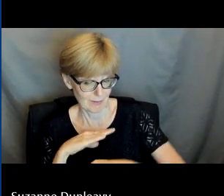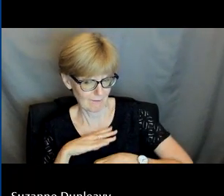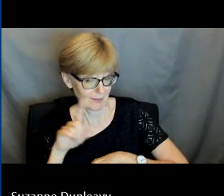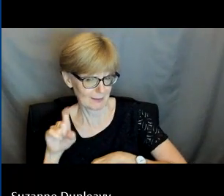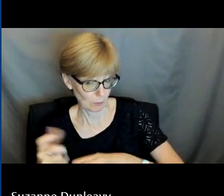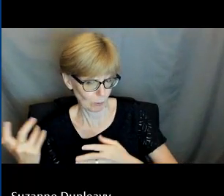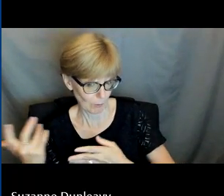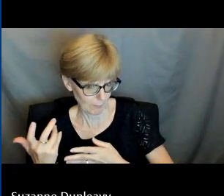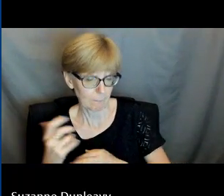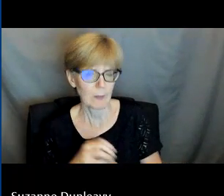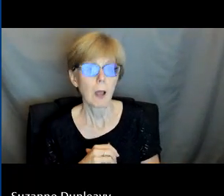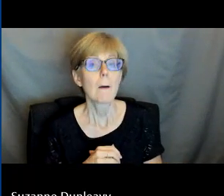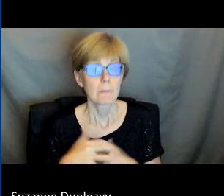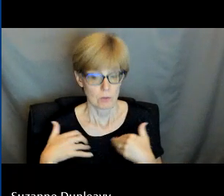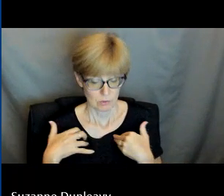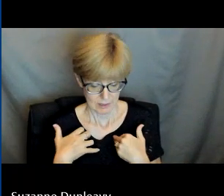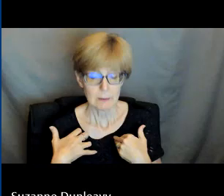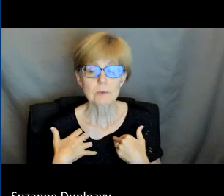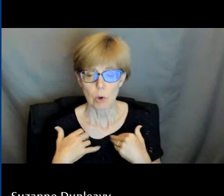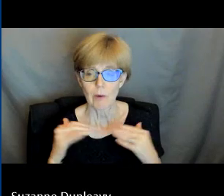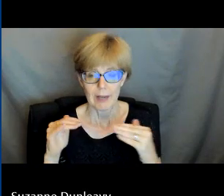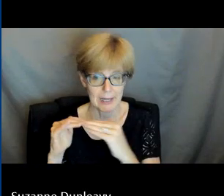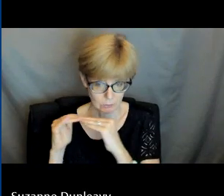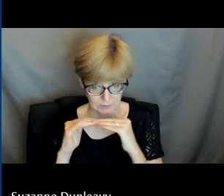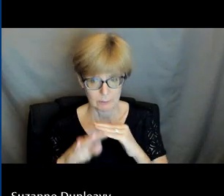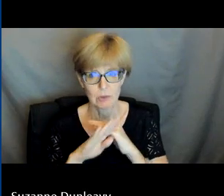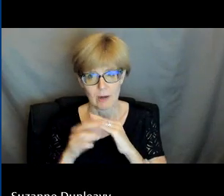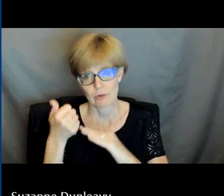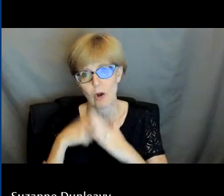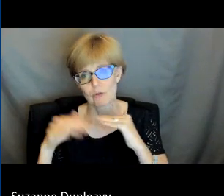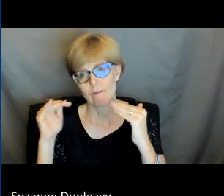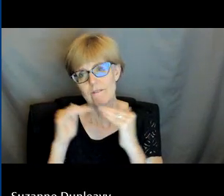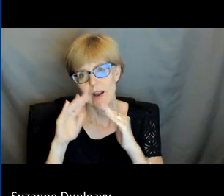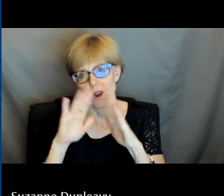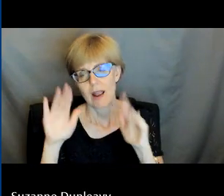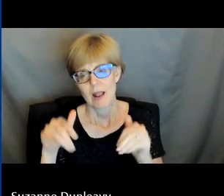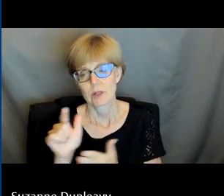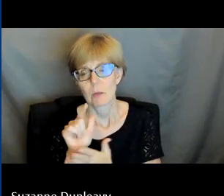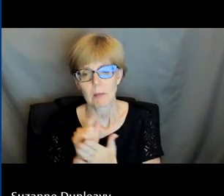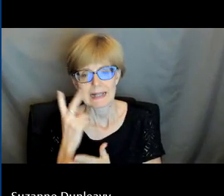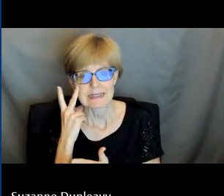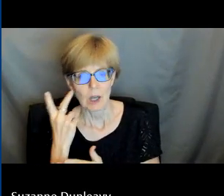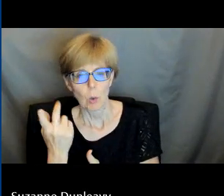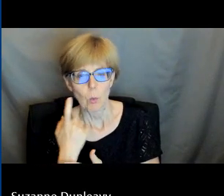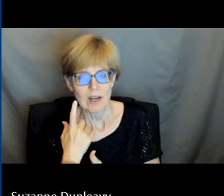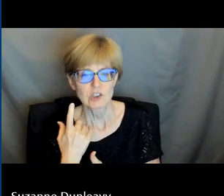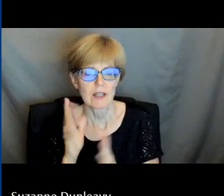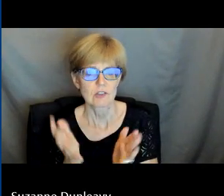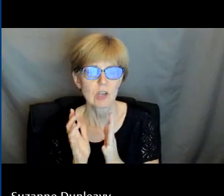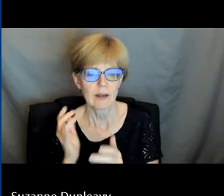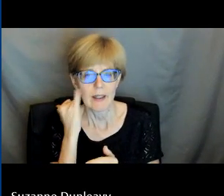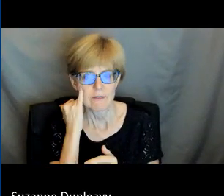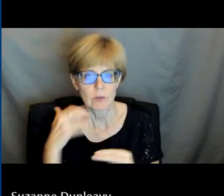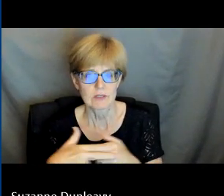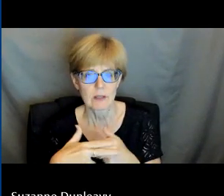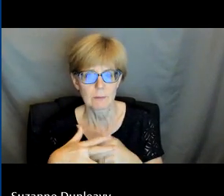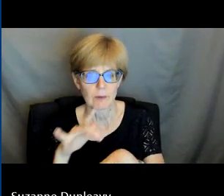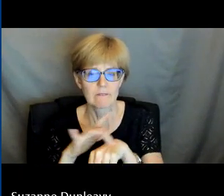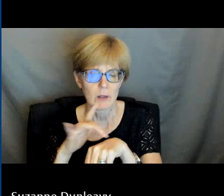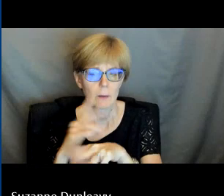are equally protected under our fair housing laws. I do see a question in the chat on whether we'll be making this slideshow available